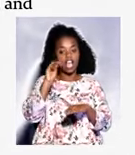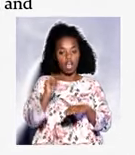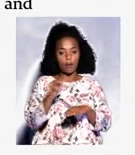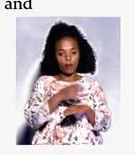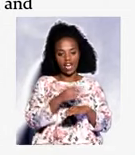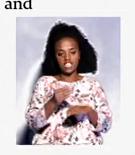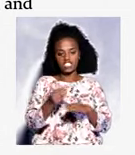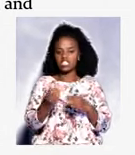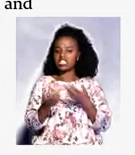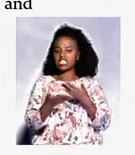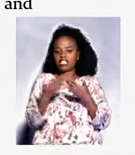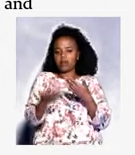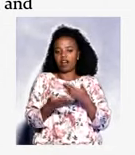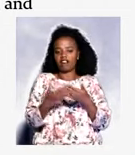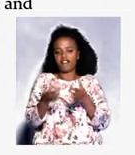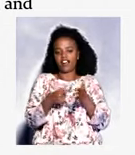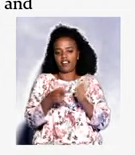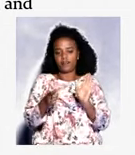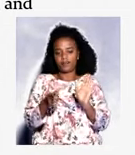and simplify.